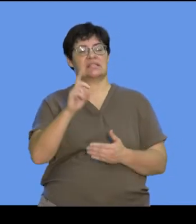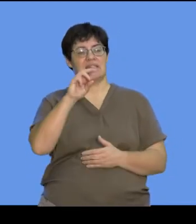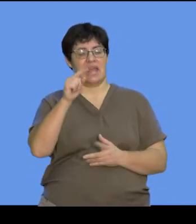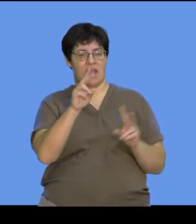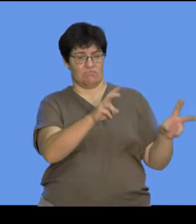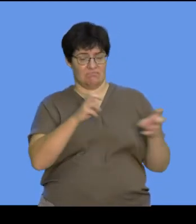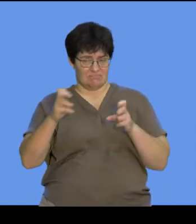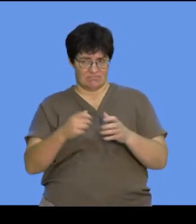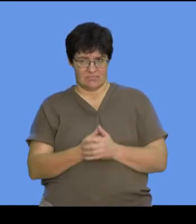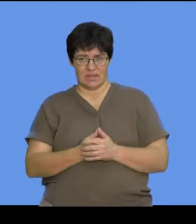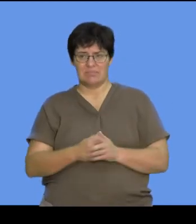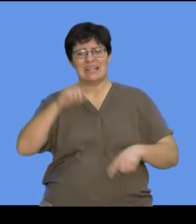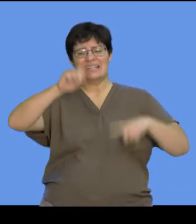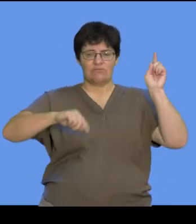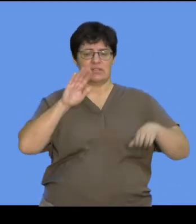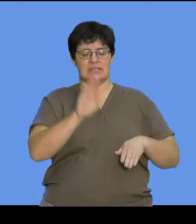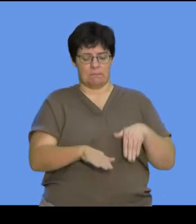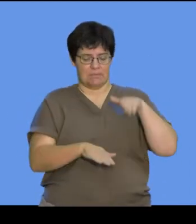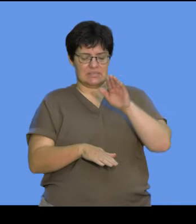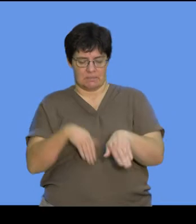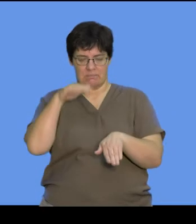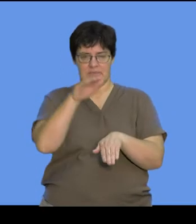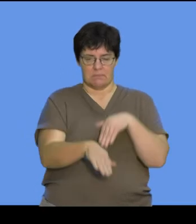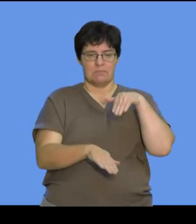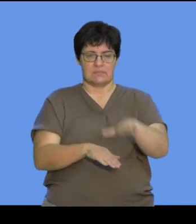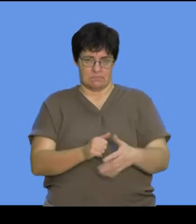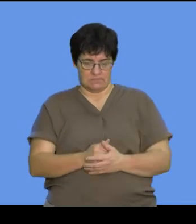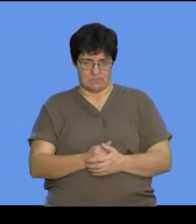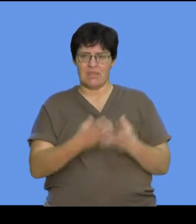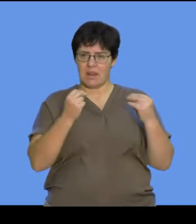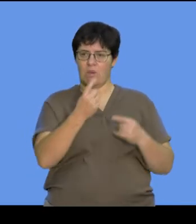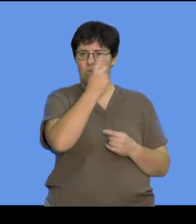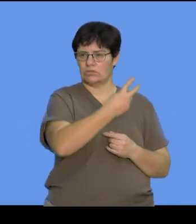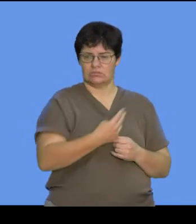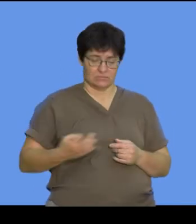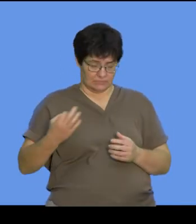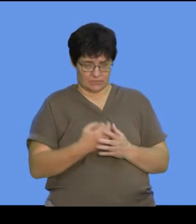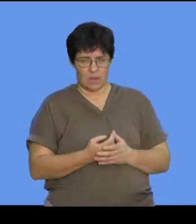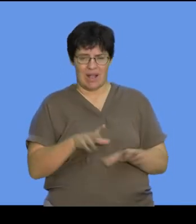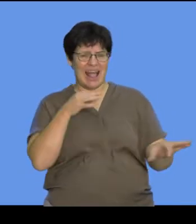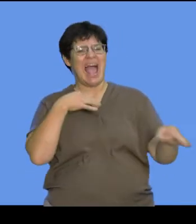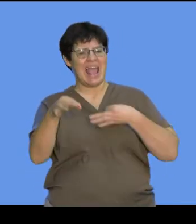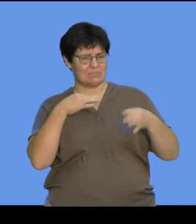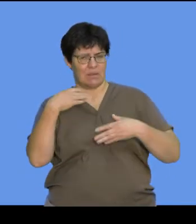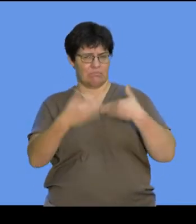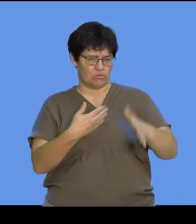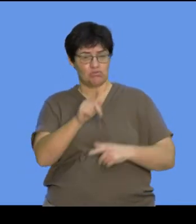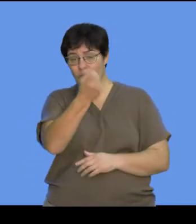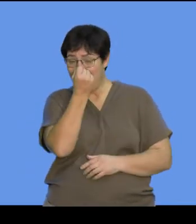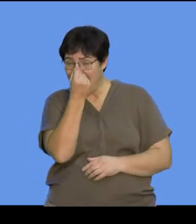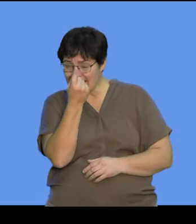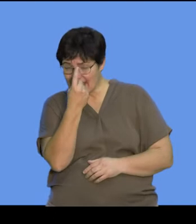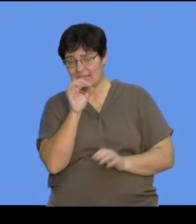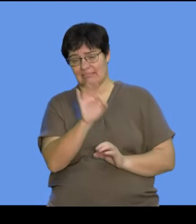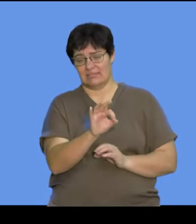DNA replication in a series of different steps that are illustrated in numbers. I'm going to talk you through this process so that we